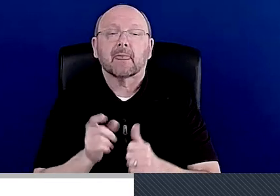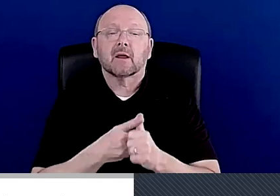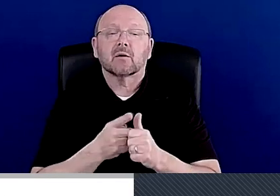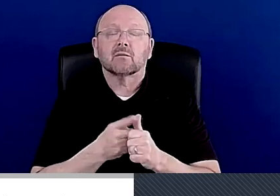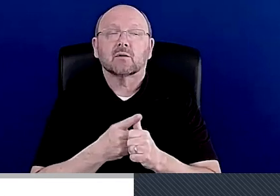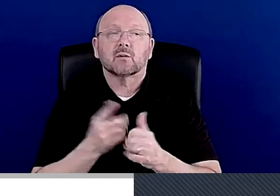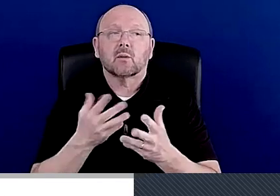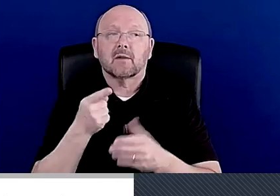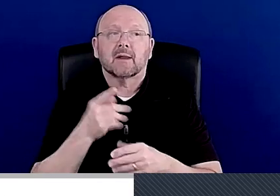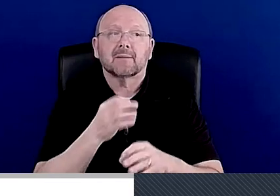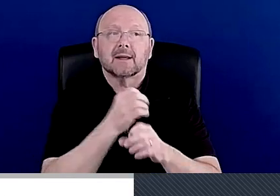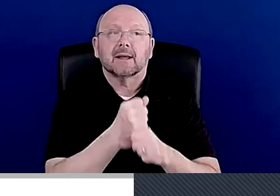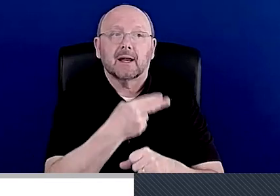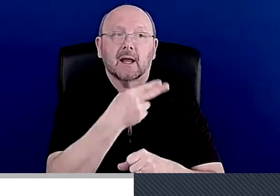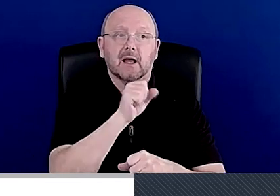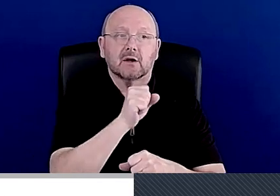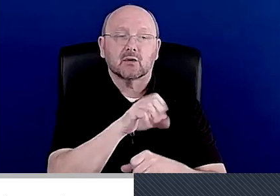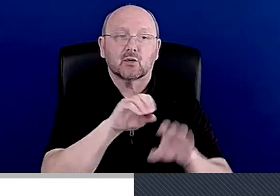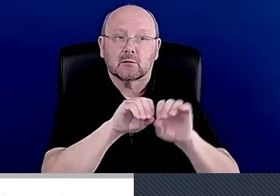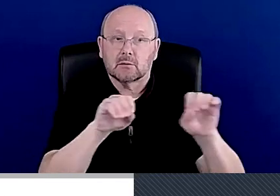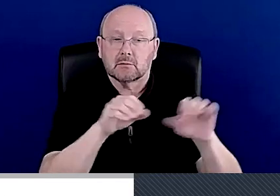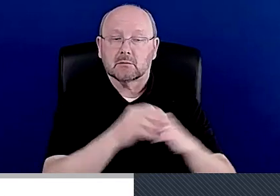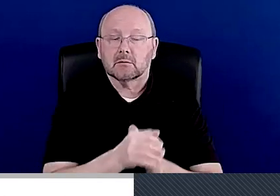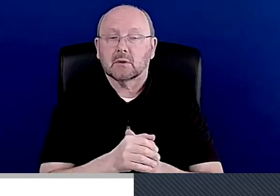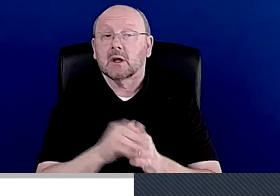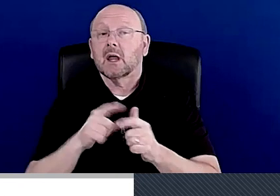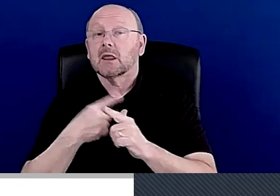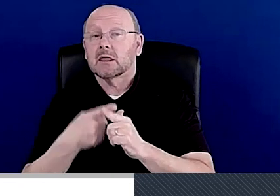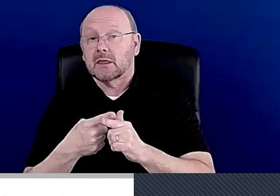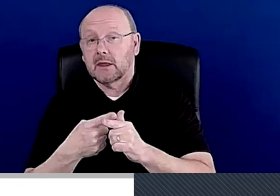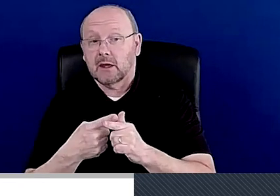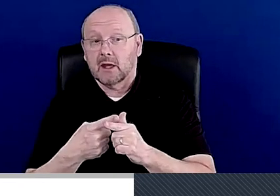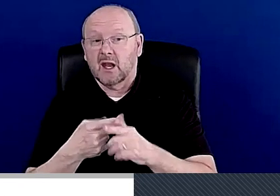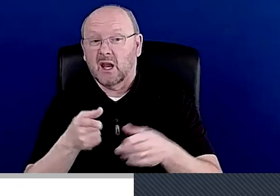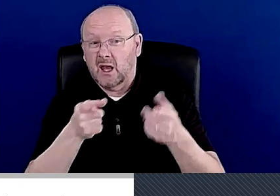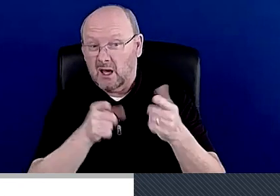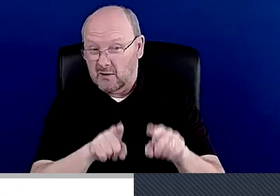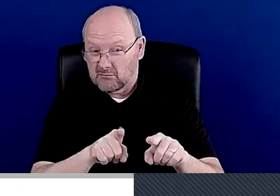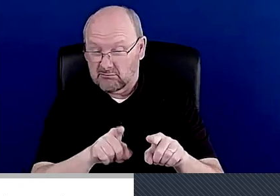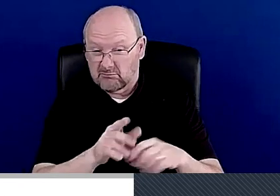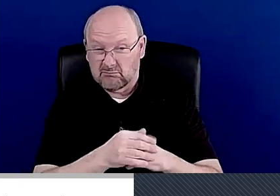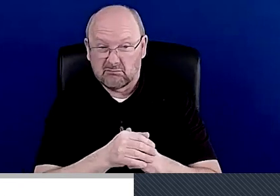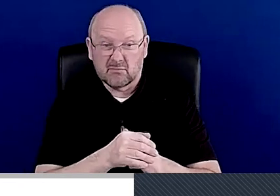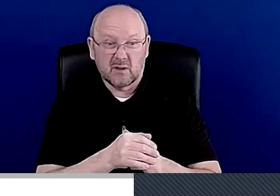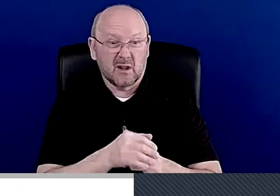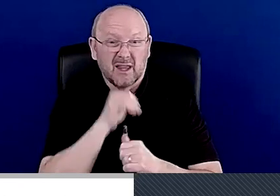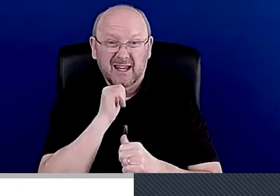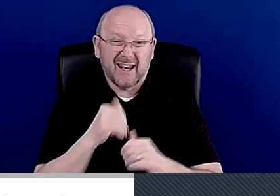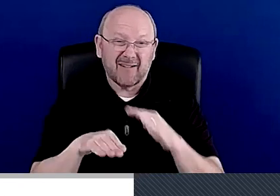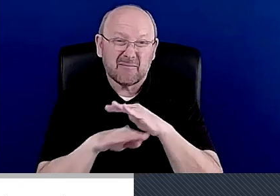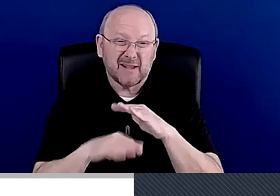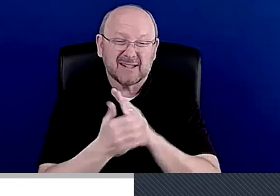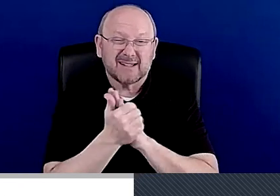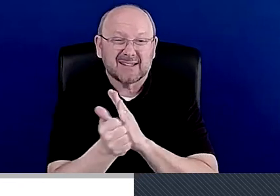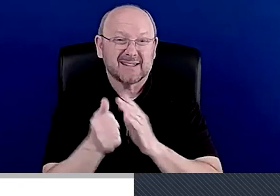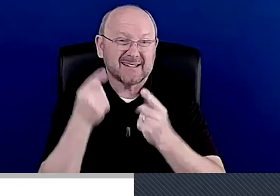to do is get their high school diploma. But then what we have found is a lot of these folks they don't have the basic skills to be